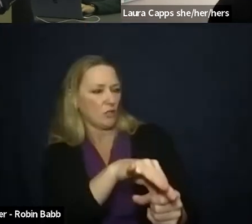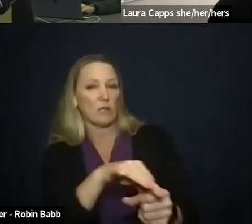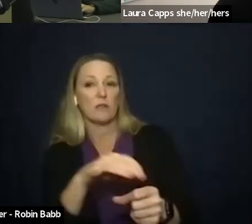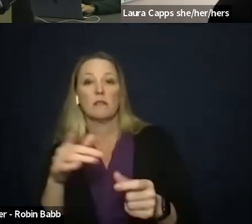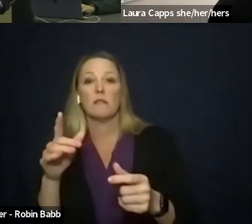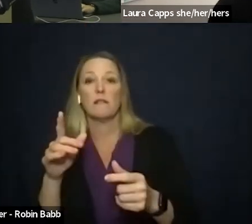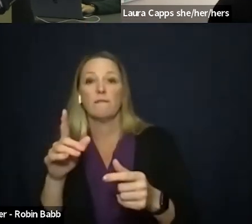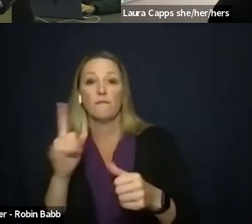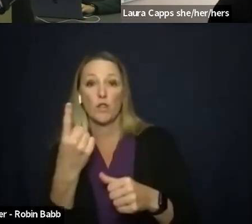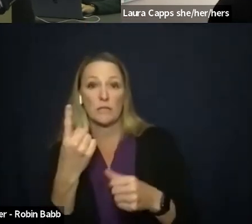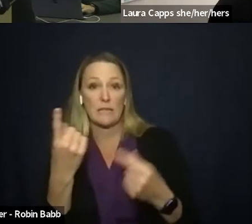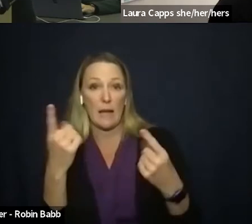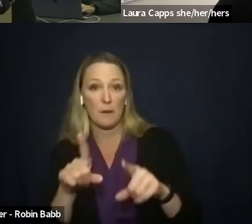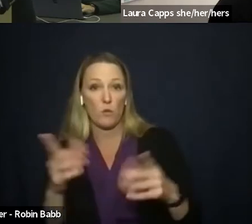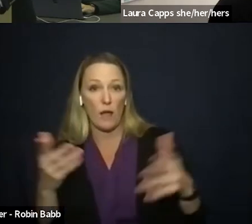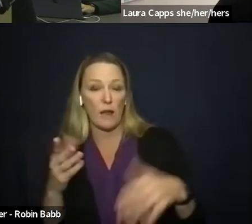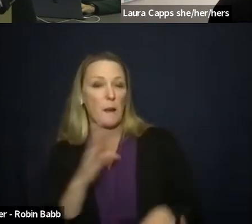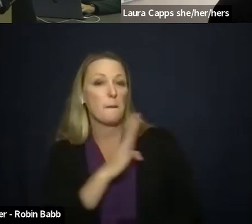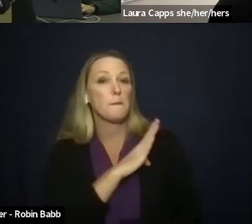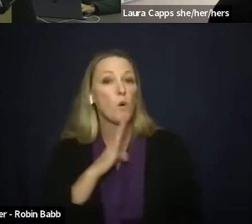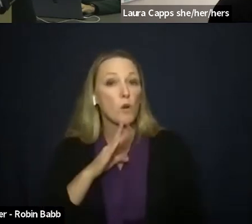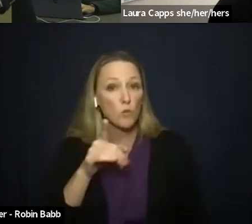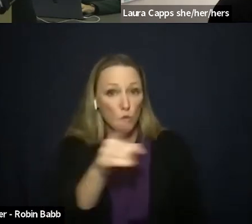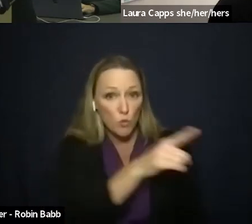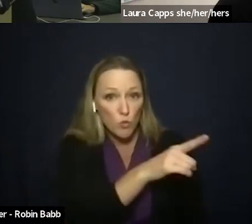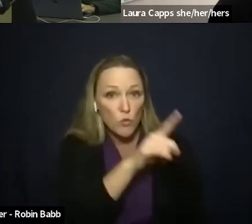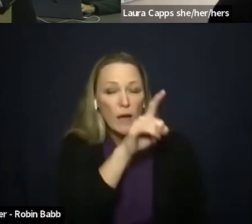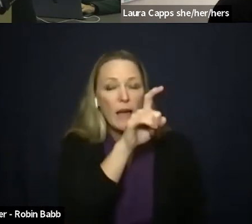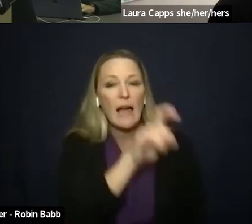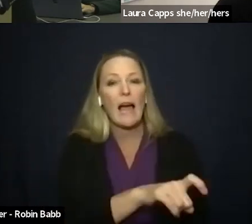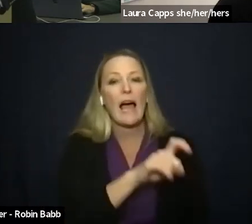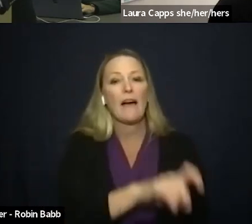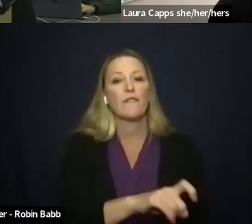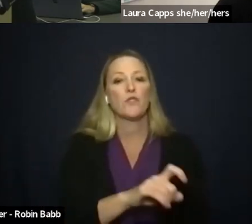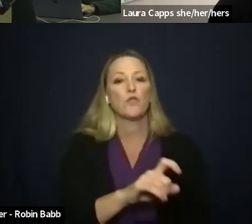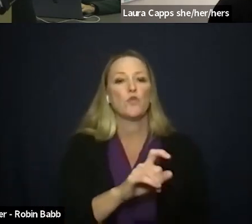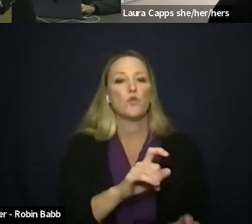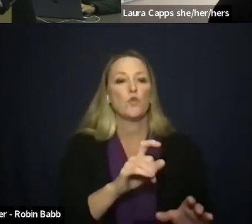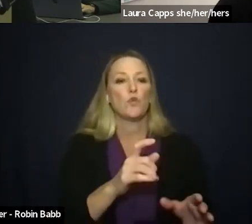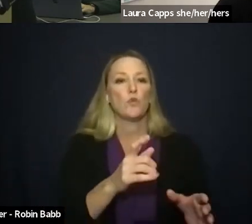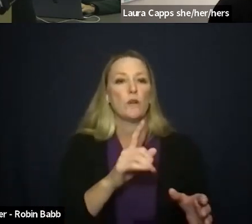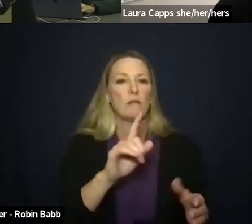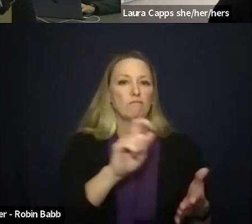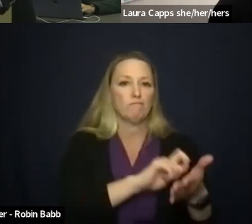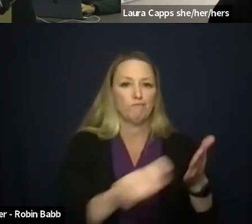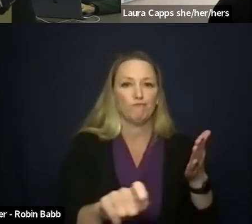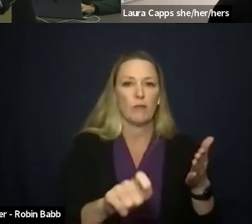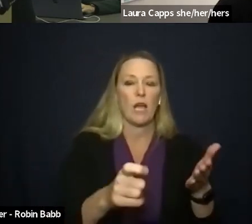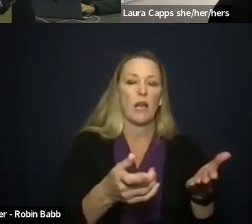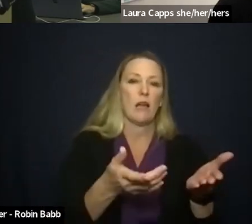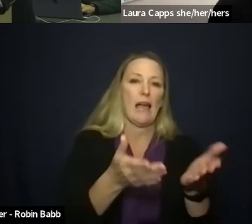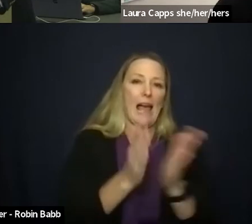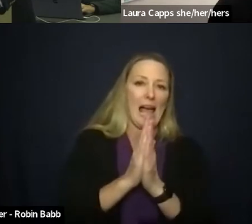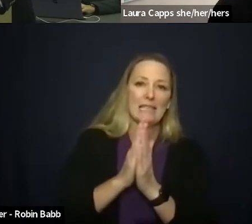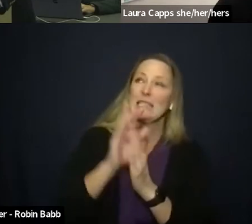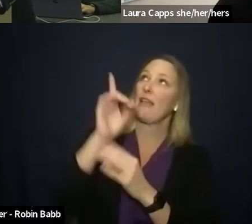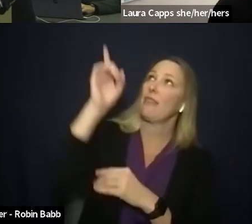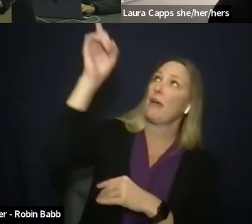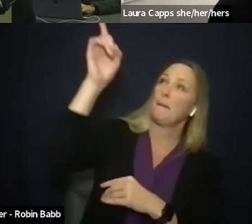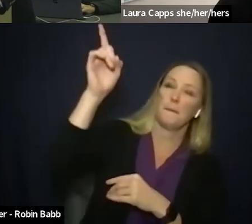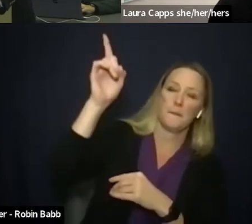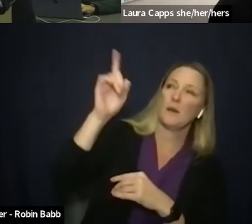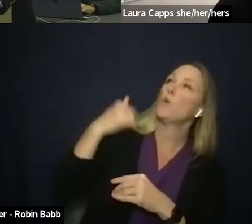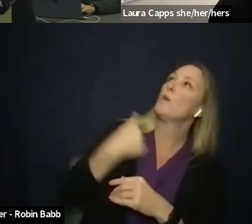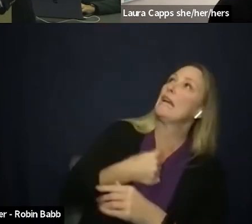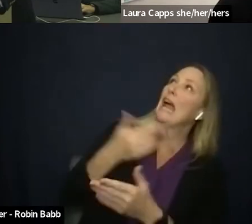direction a resolution requesting the state board to seek a waiver there